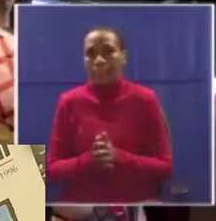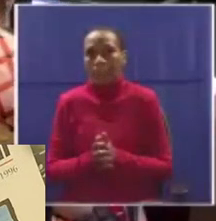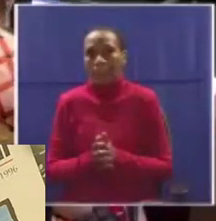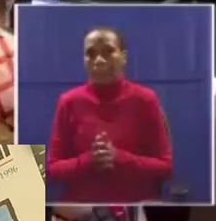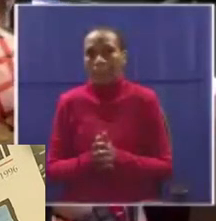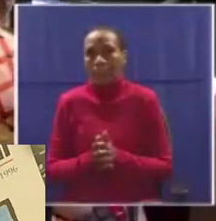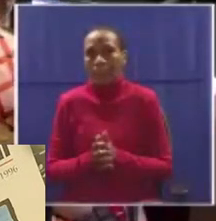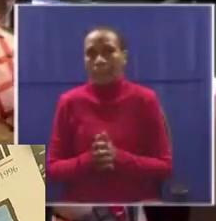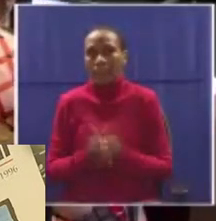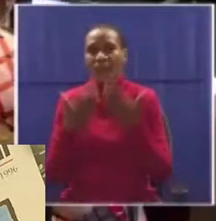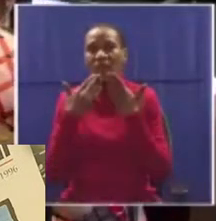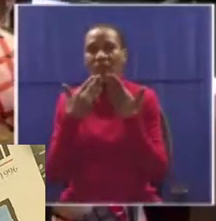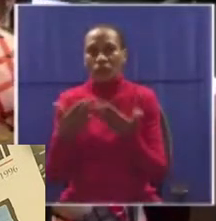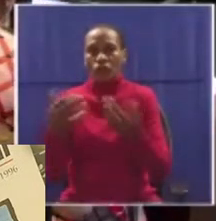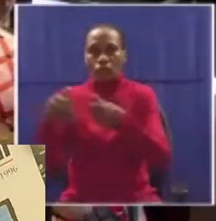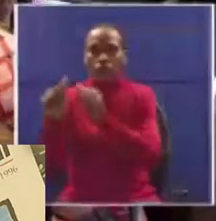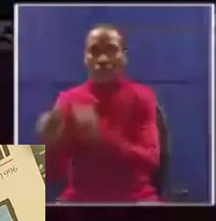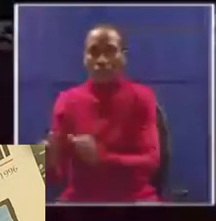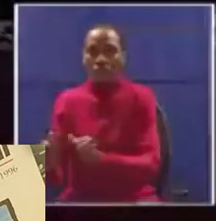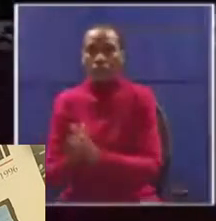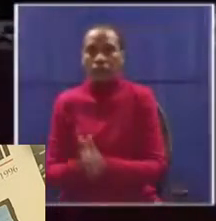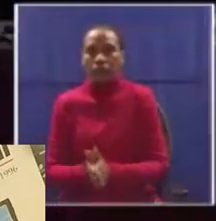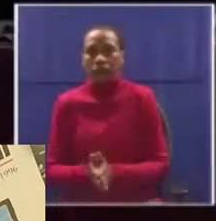thank you chairperson